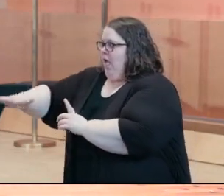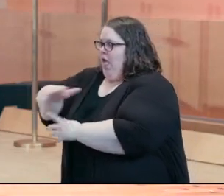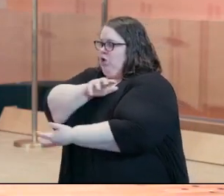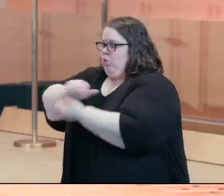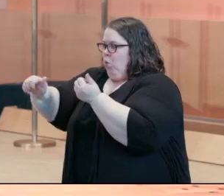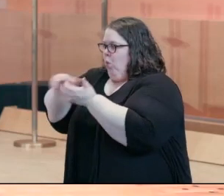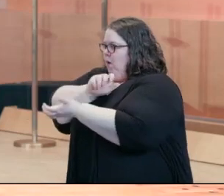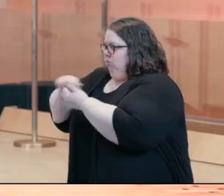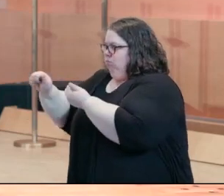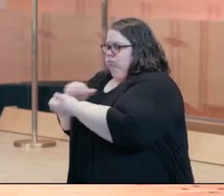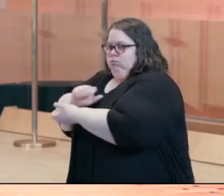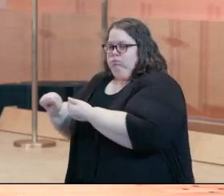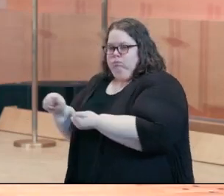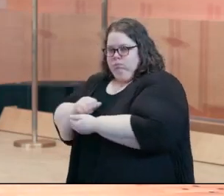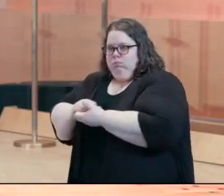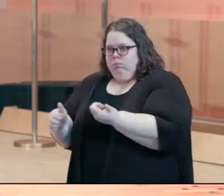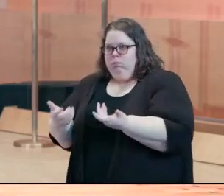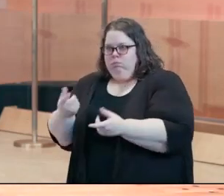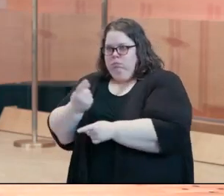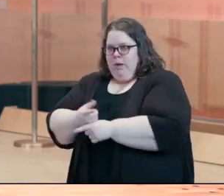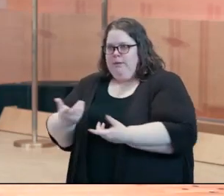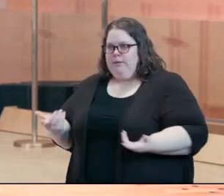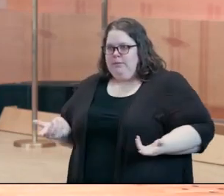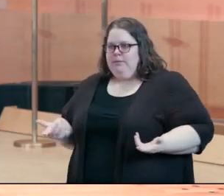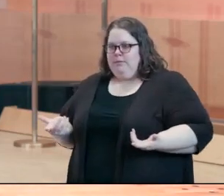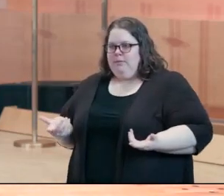destroying all the things around it.